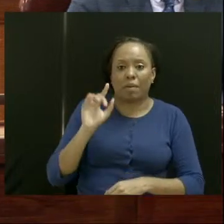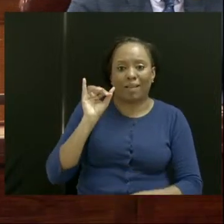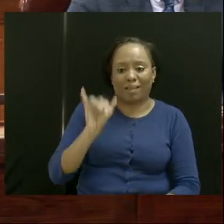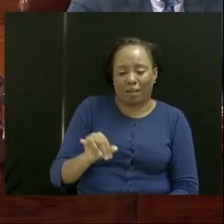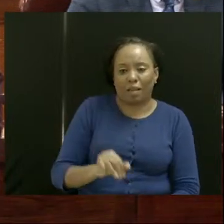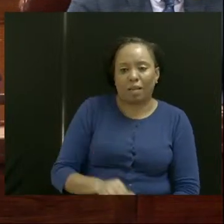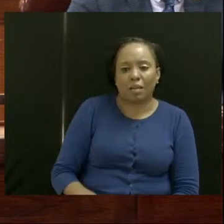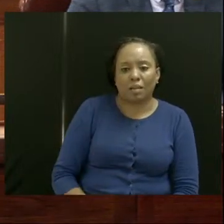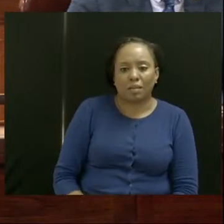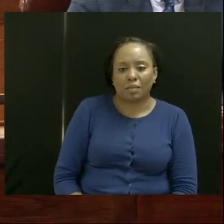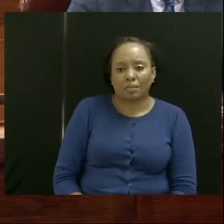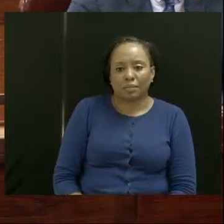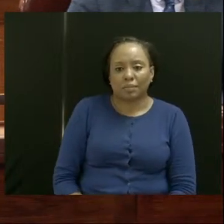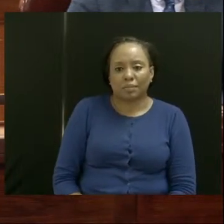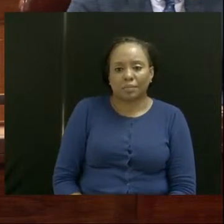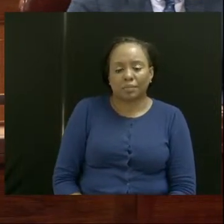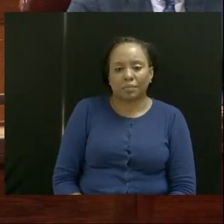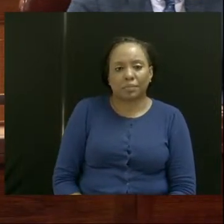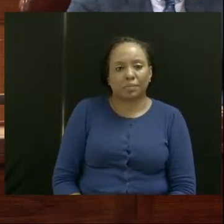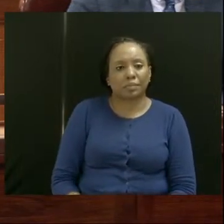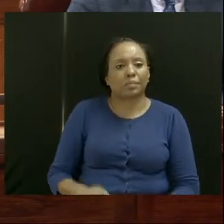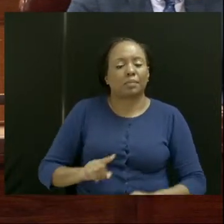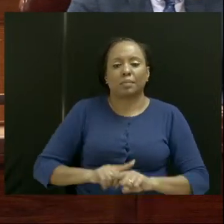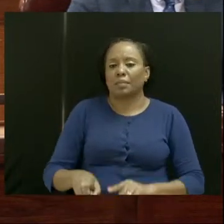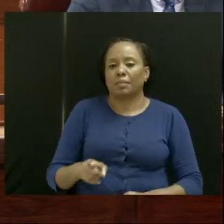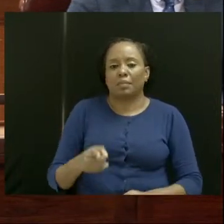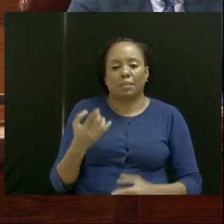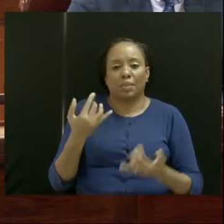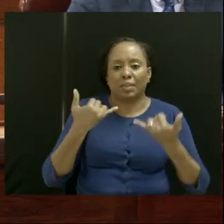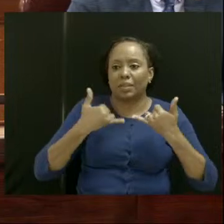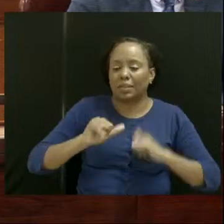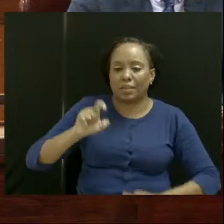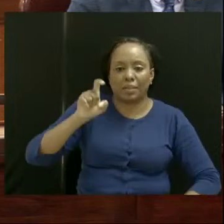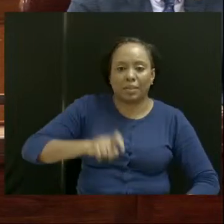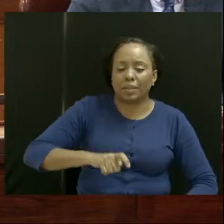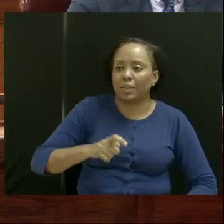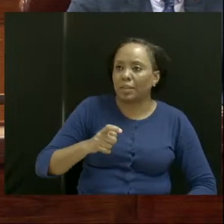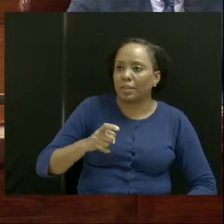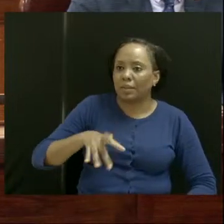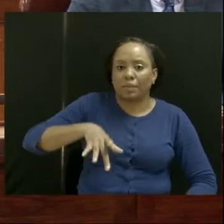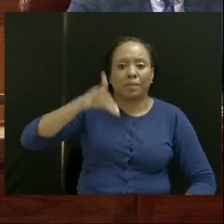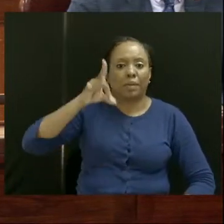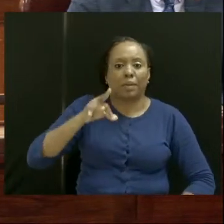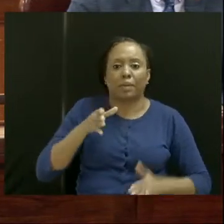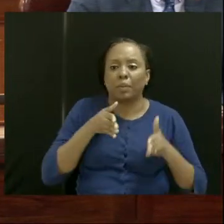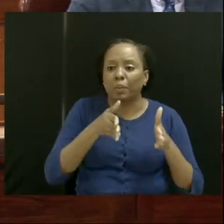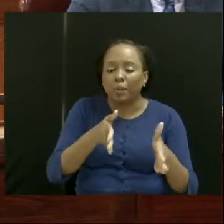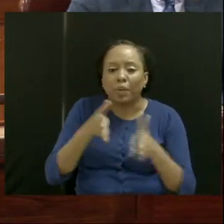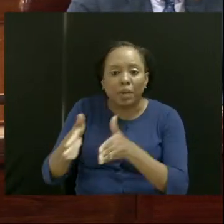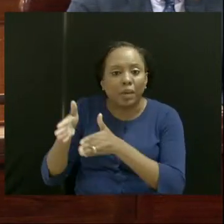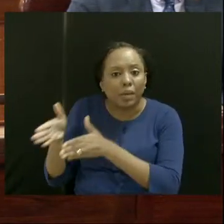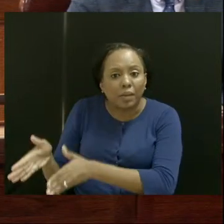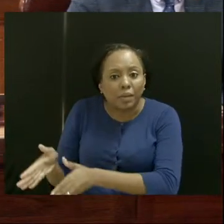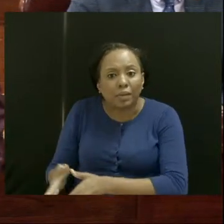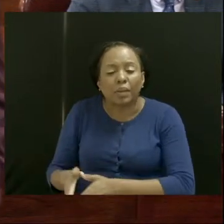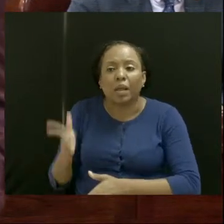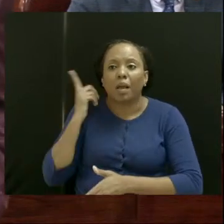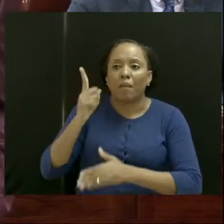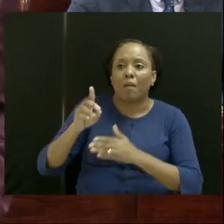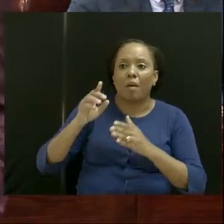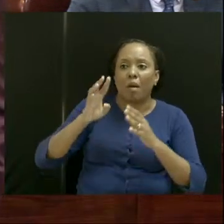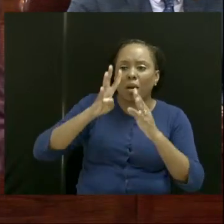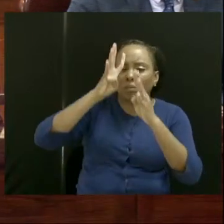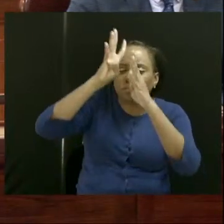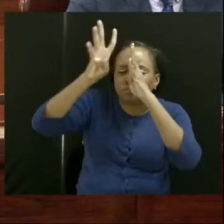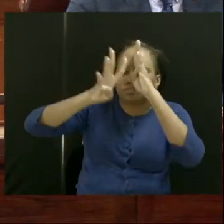despite the fact that we need to find these new areas of endeavor and enterprise. And against the backdrop that this sector is